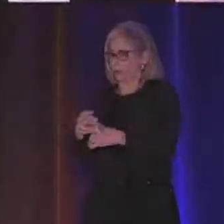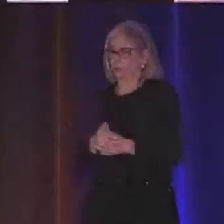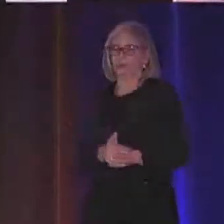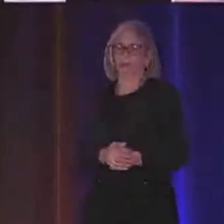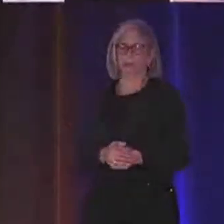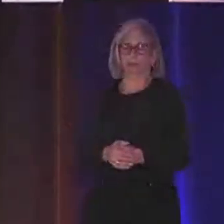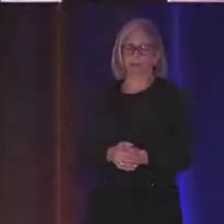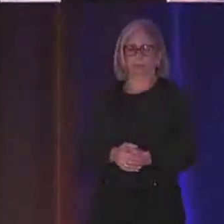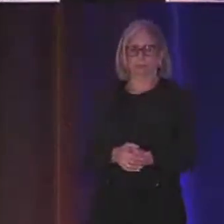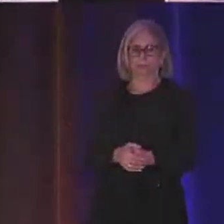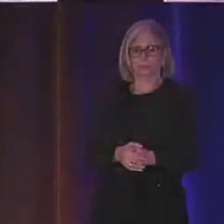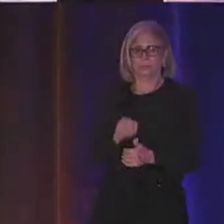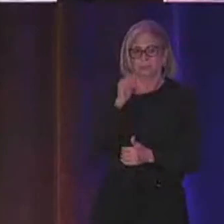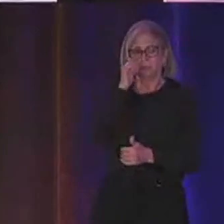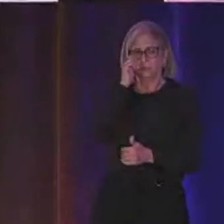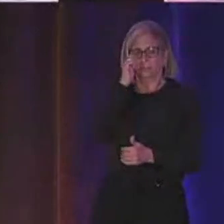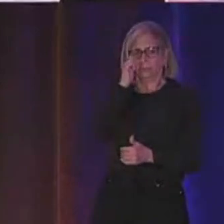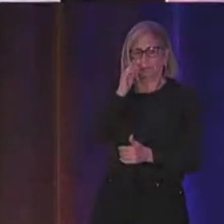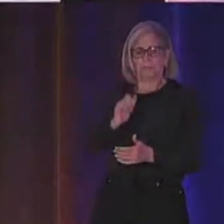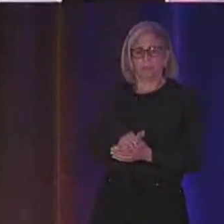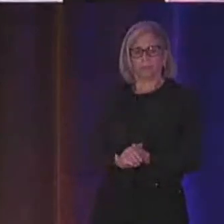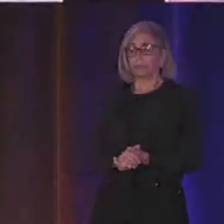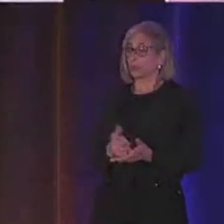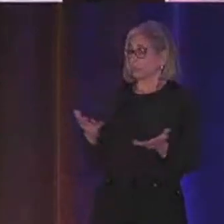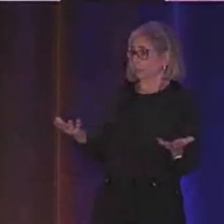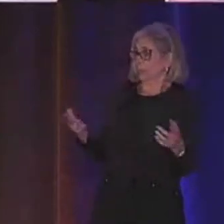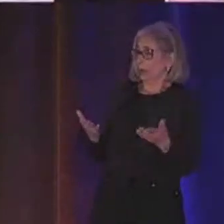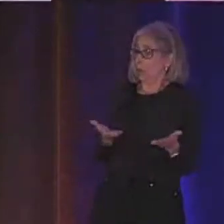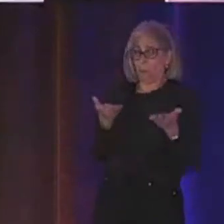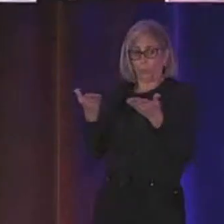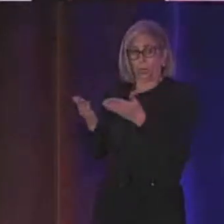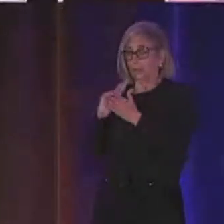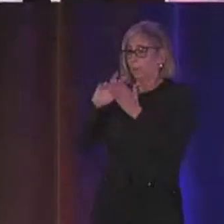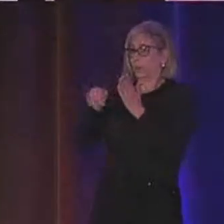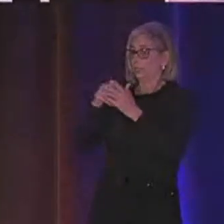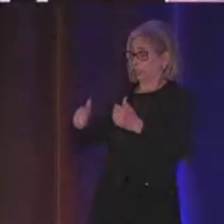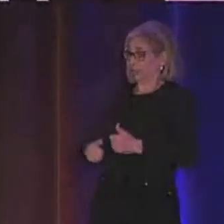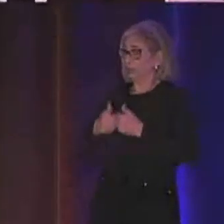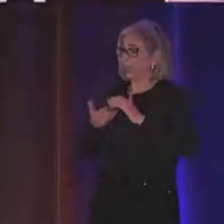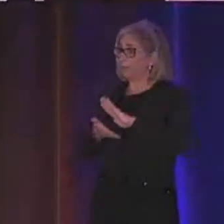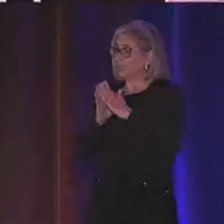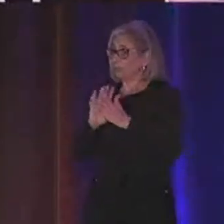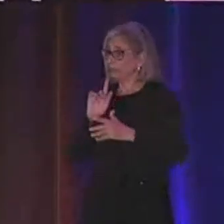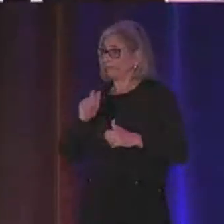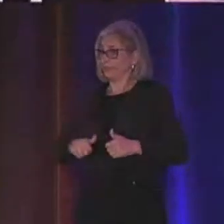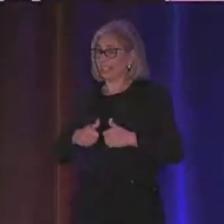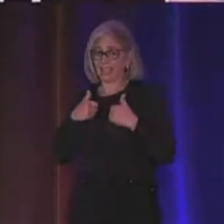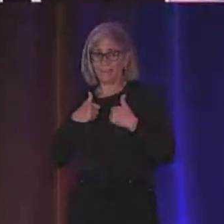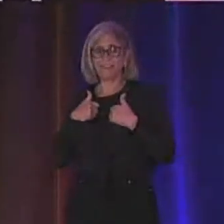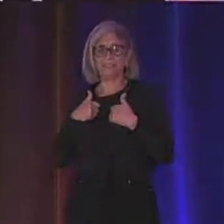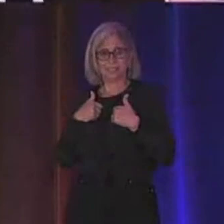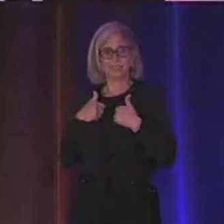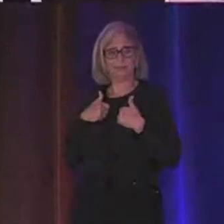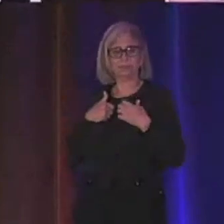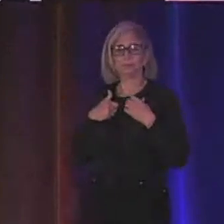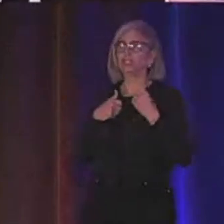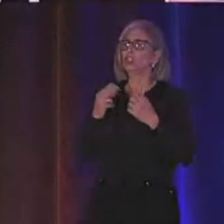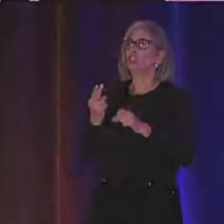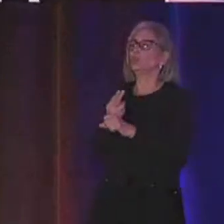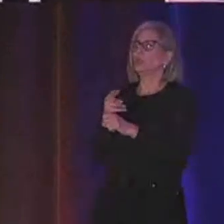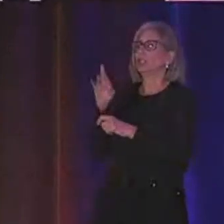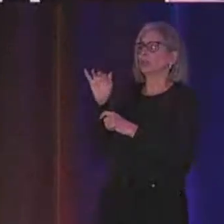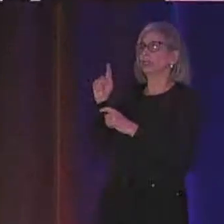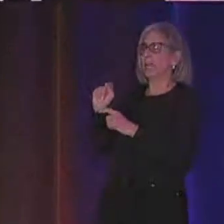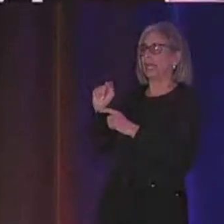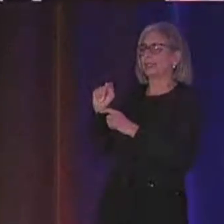So bringing the project to life using Pomandre suite of React libraries. Hopefully I'm saying